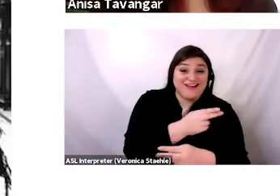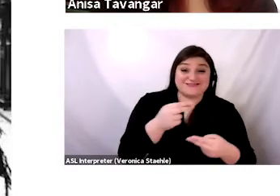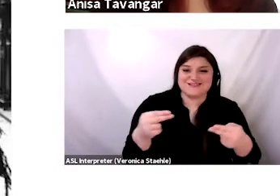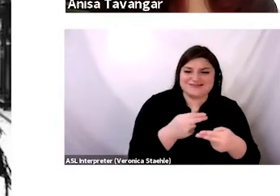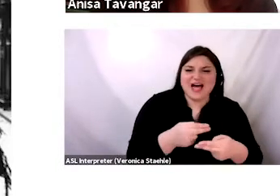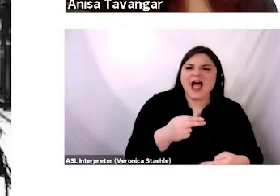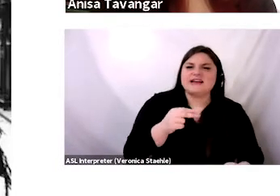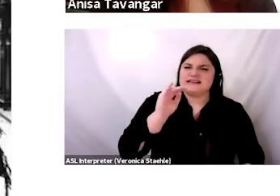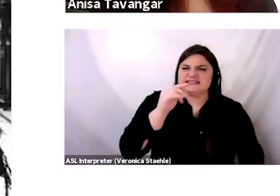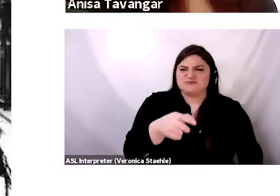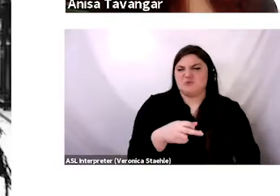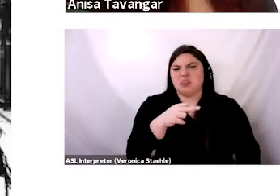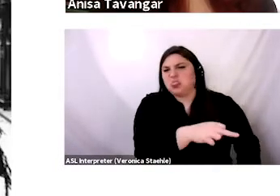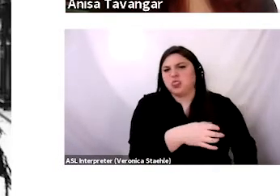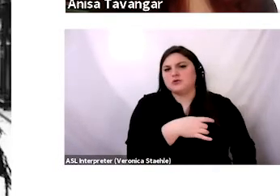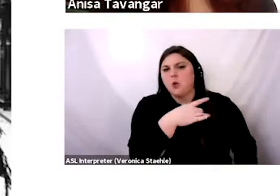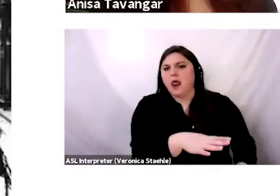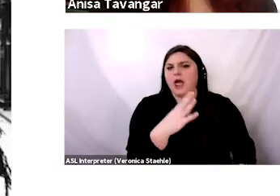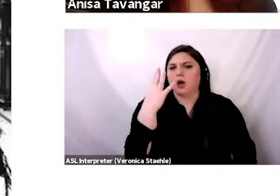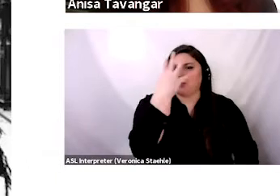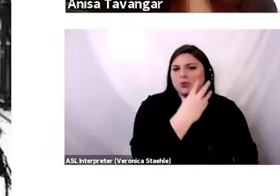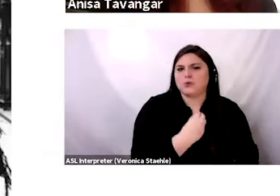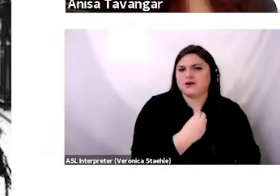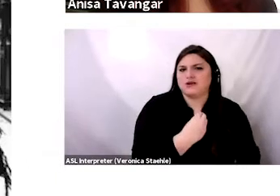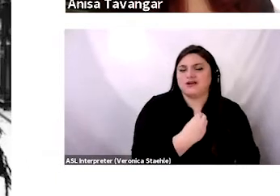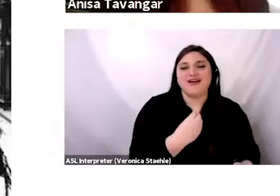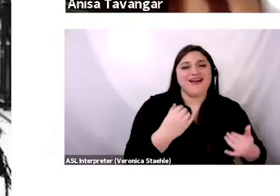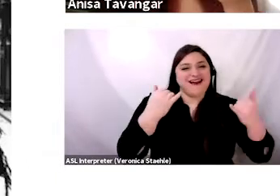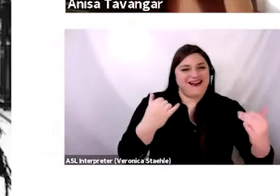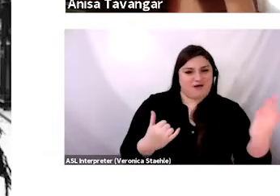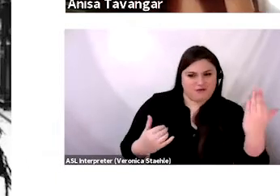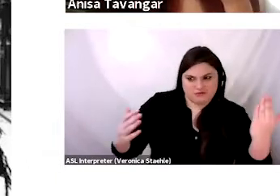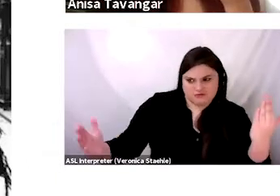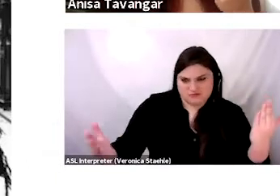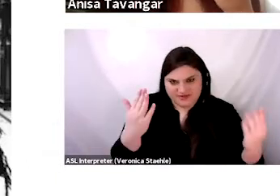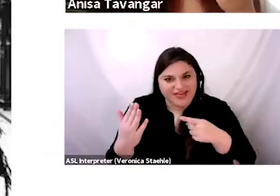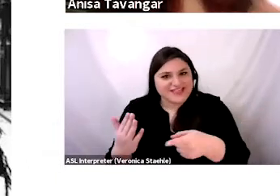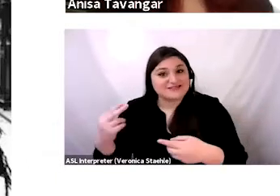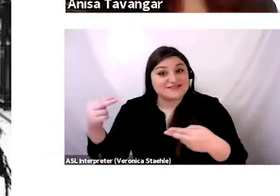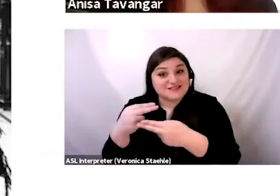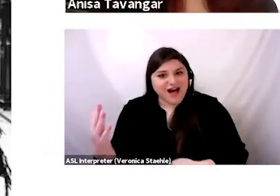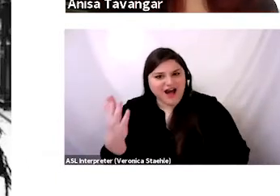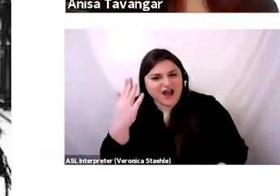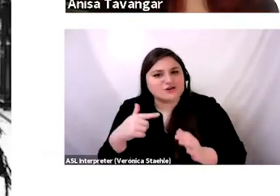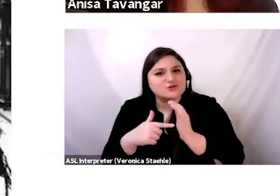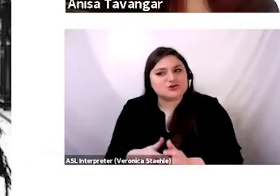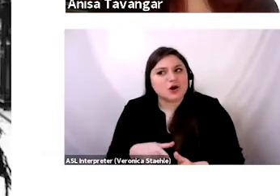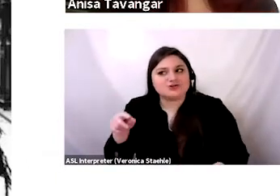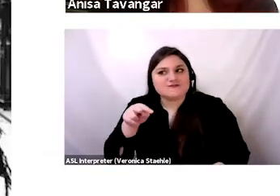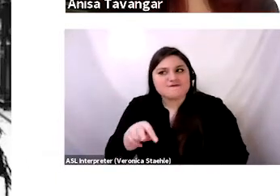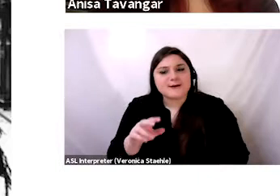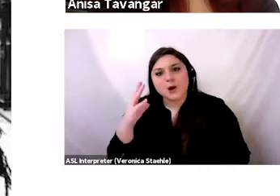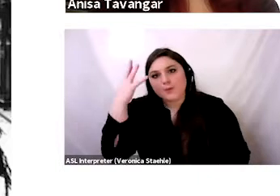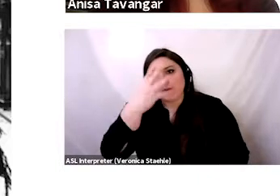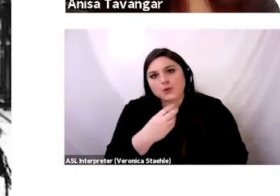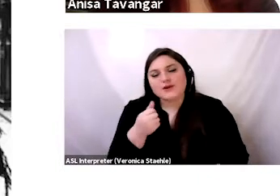about beauty, but the second one clarifies that it is the most precious thing. And